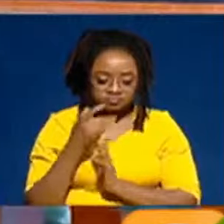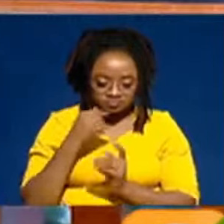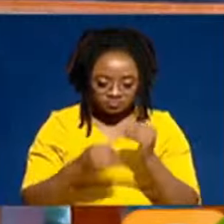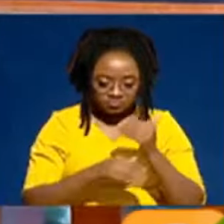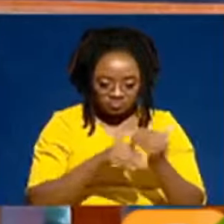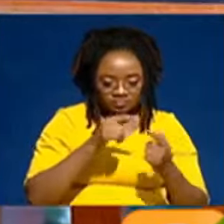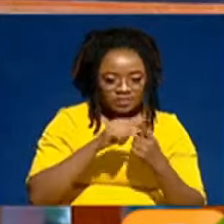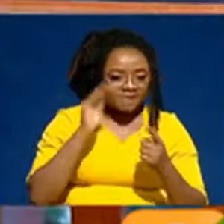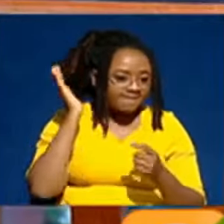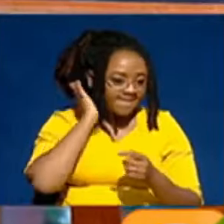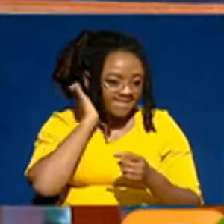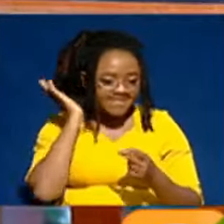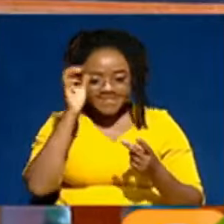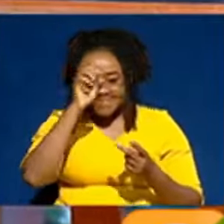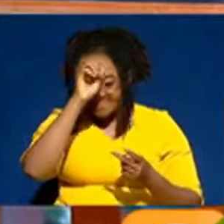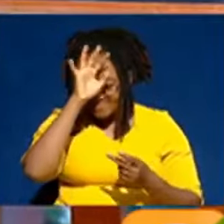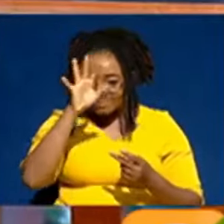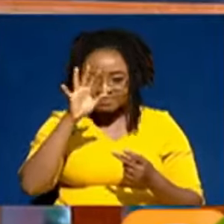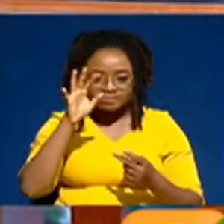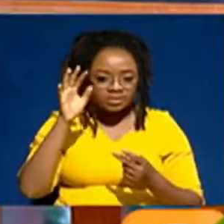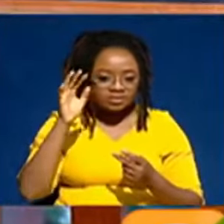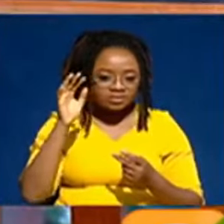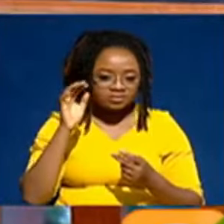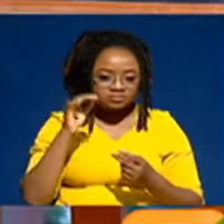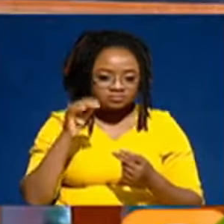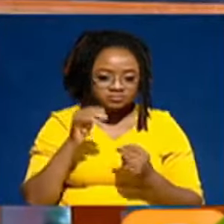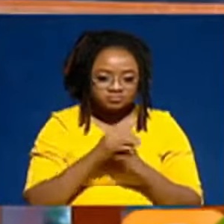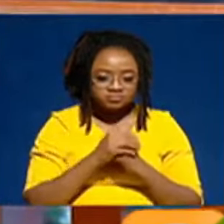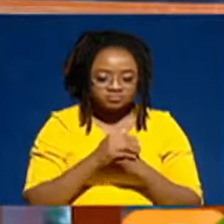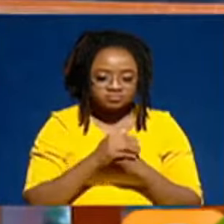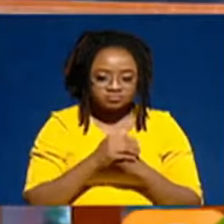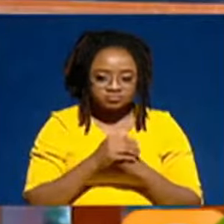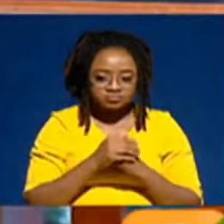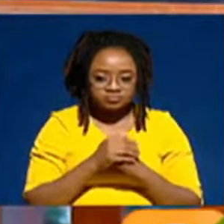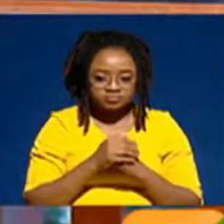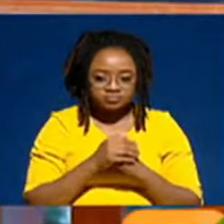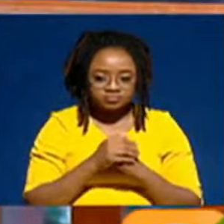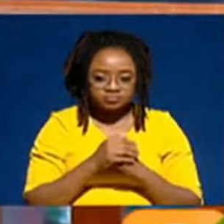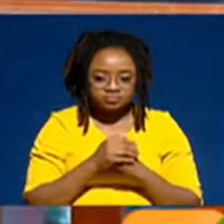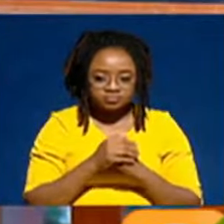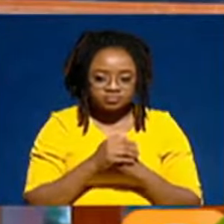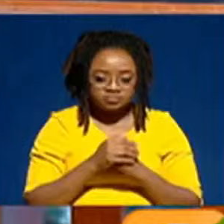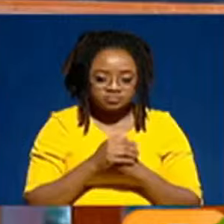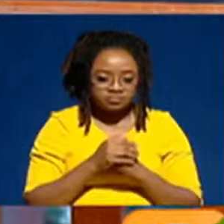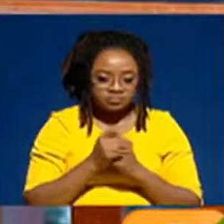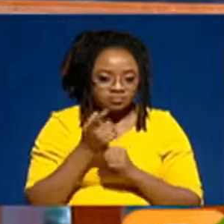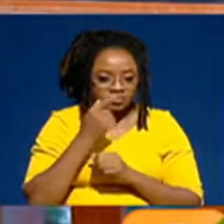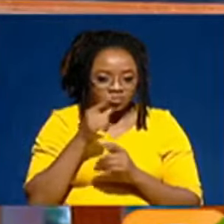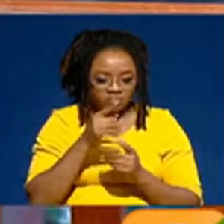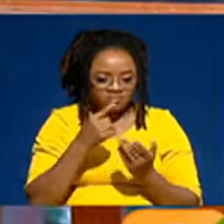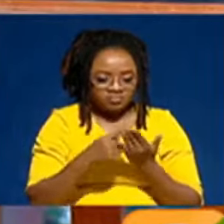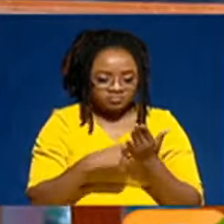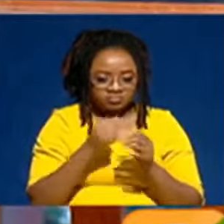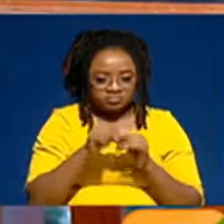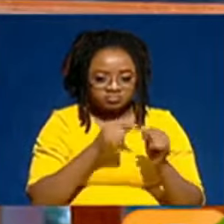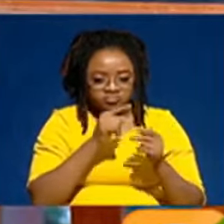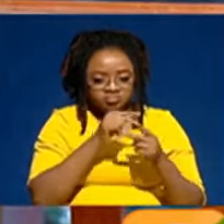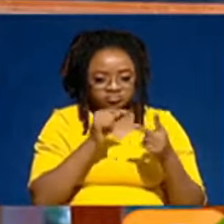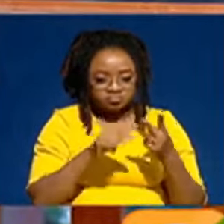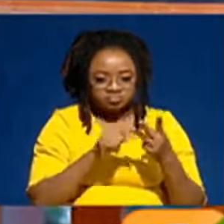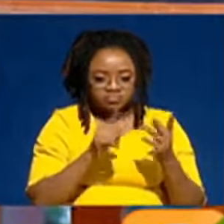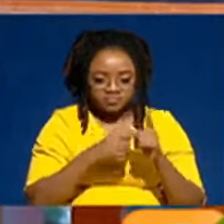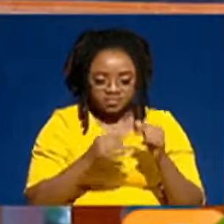and what have you. Because we cannot talk about population and building skyscrapers. Then we don't have